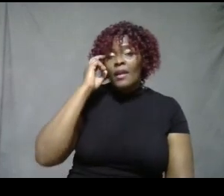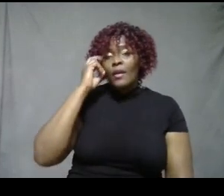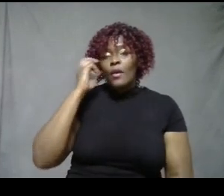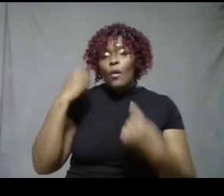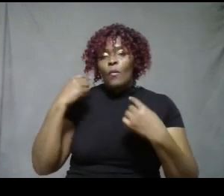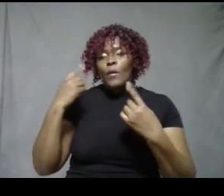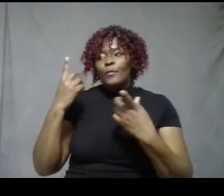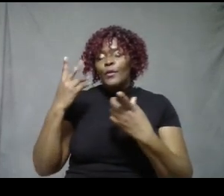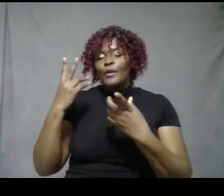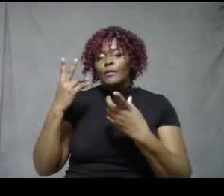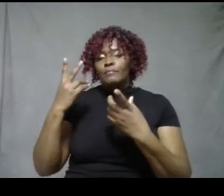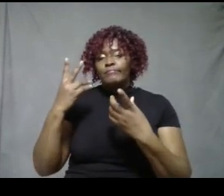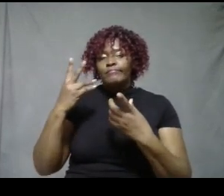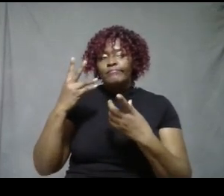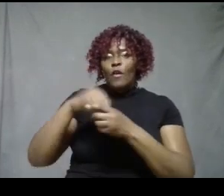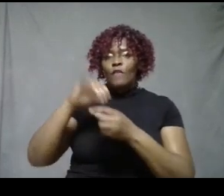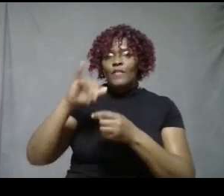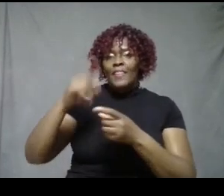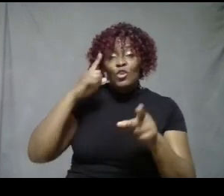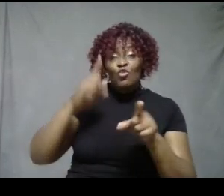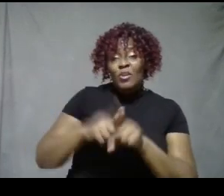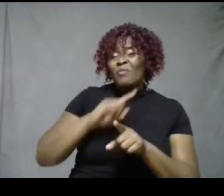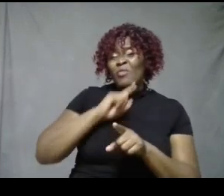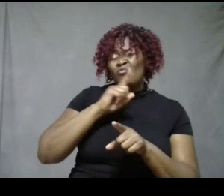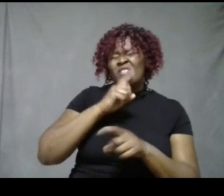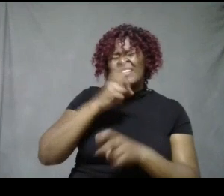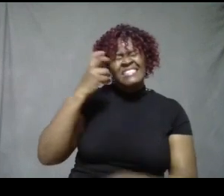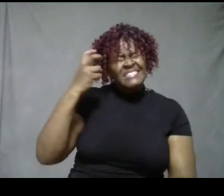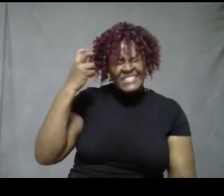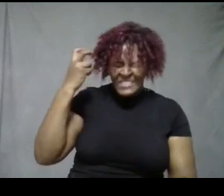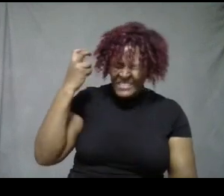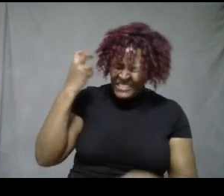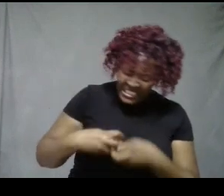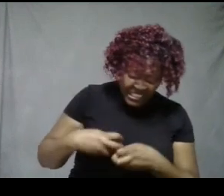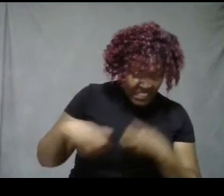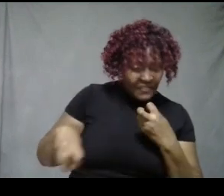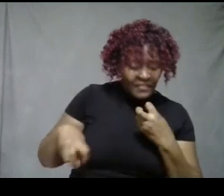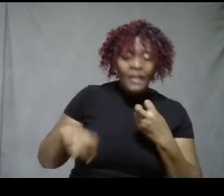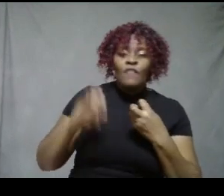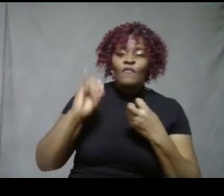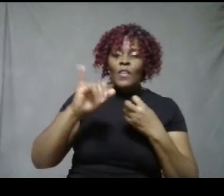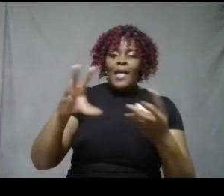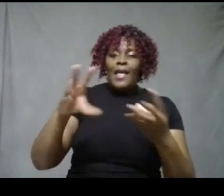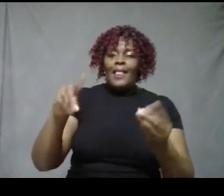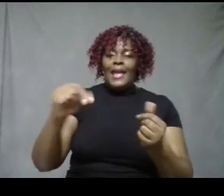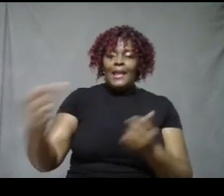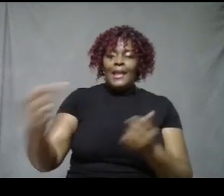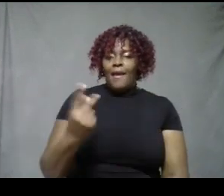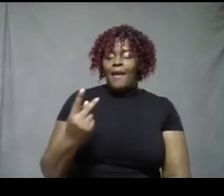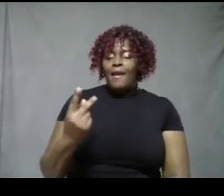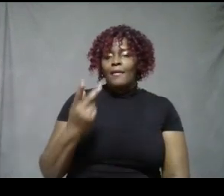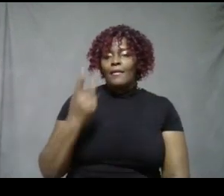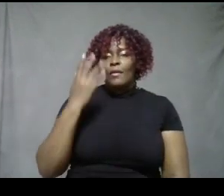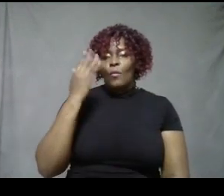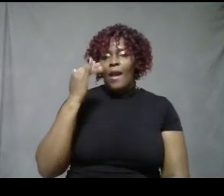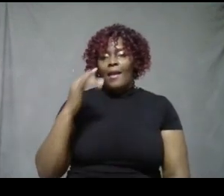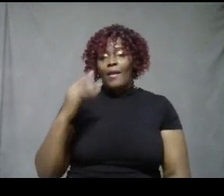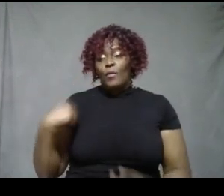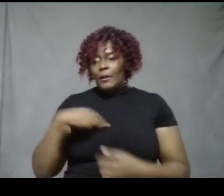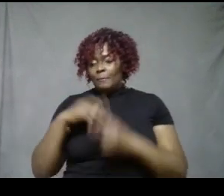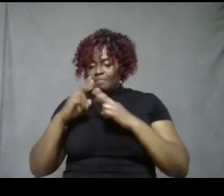back. From the discovery that was taken, and the discovery was, of course, limited to